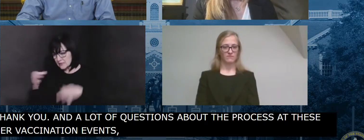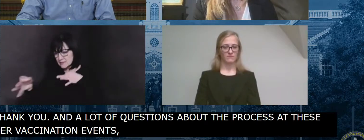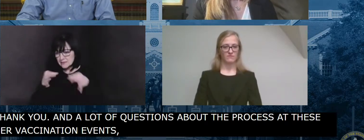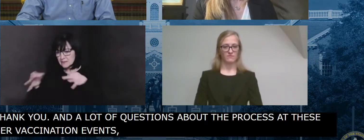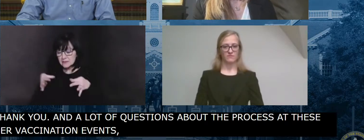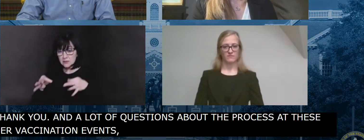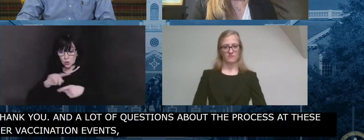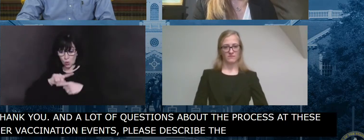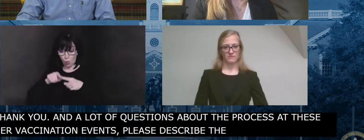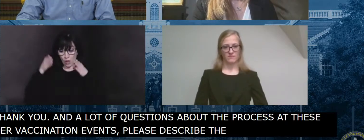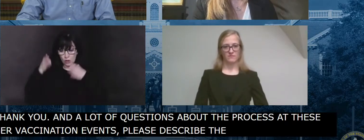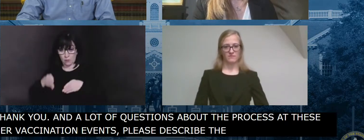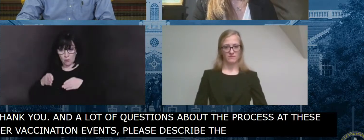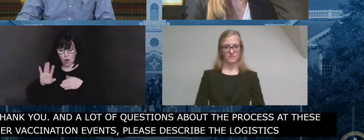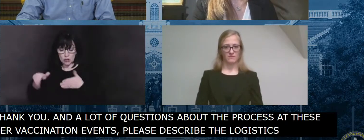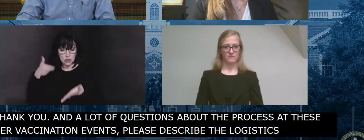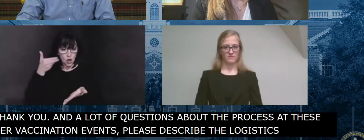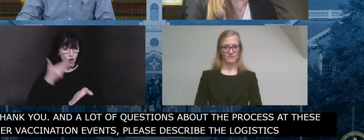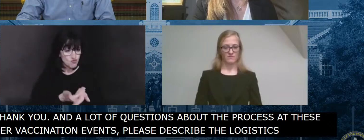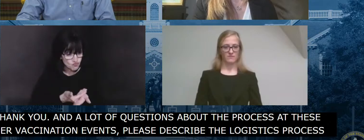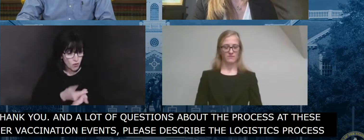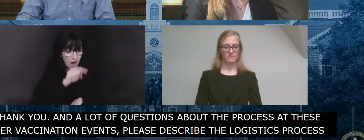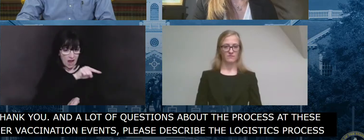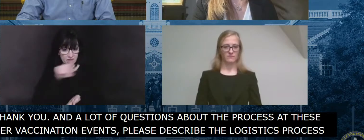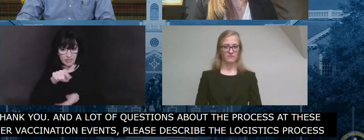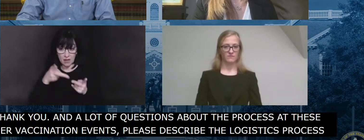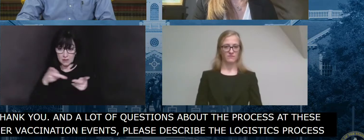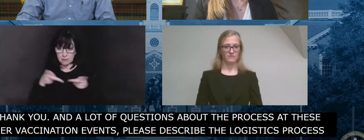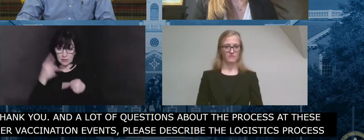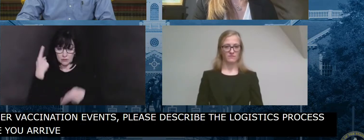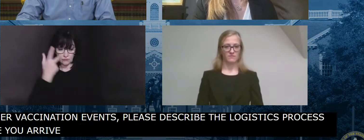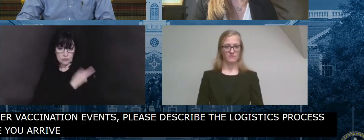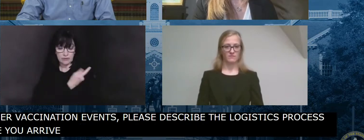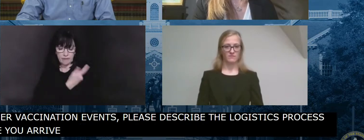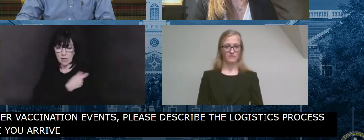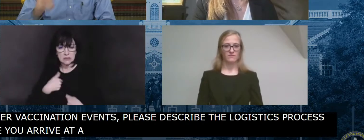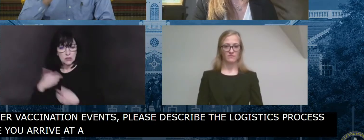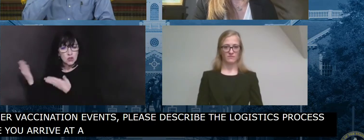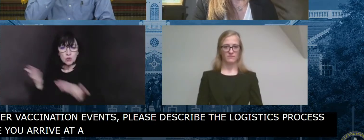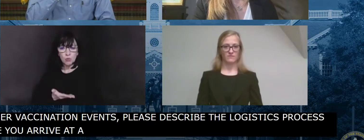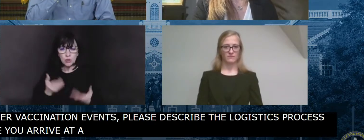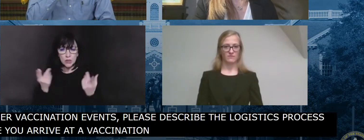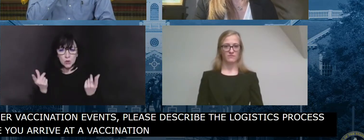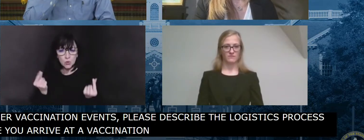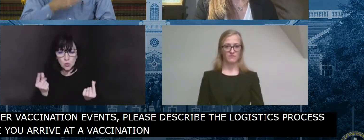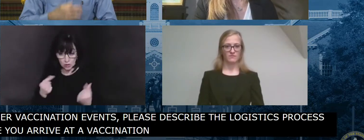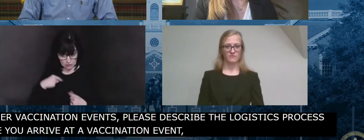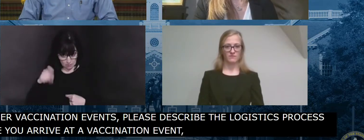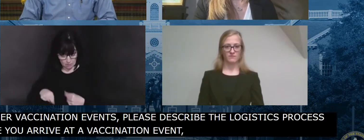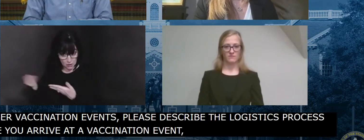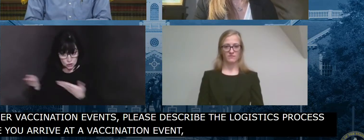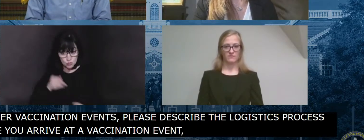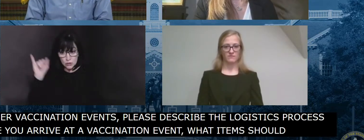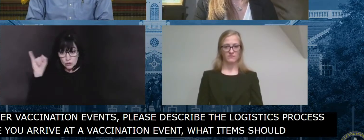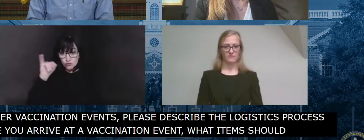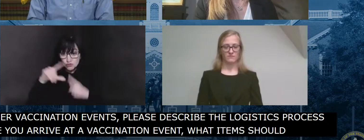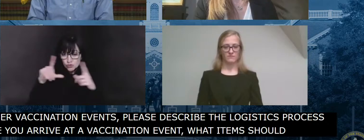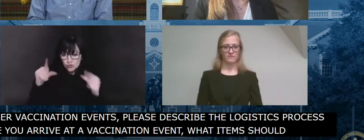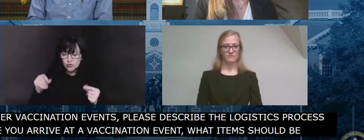you arrive at a vaccination event. What items must be brought to the event? Should people bring insurance cards? Is there anything else they should